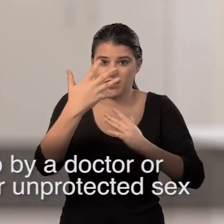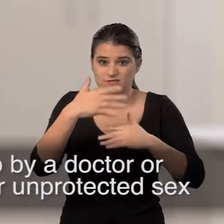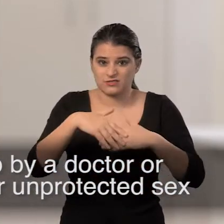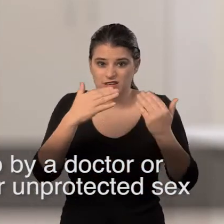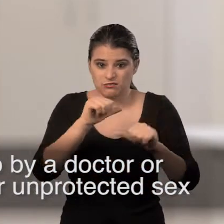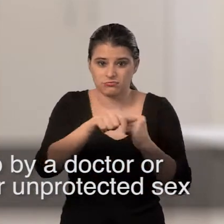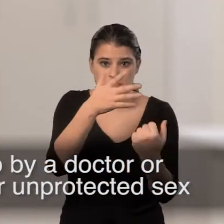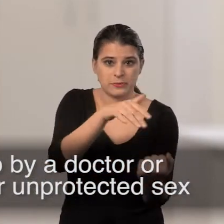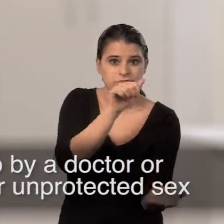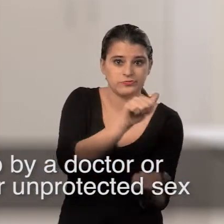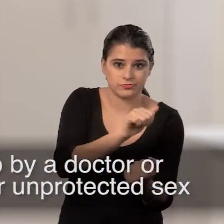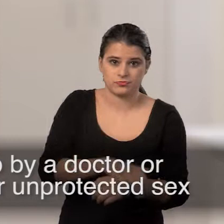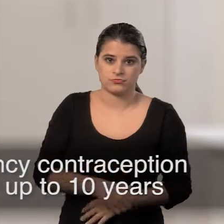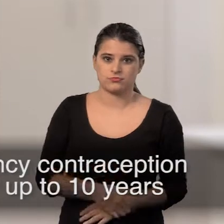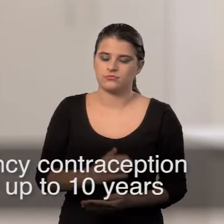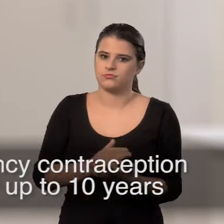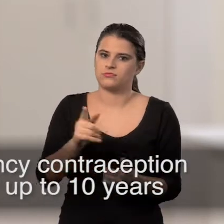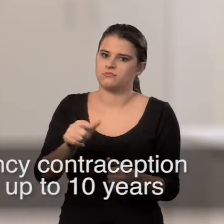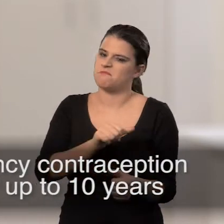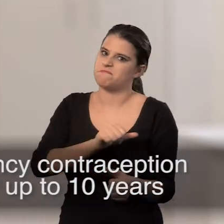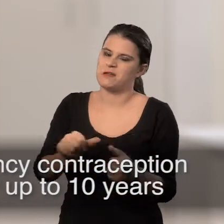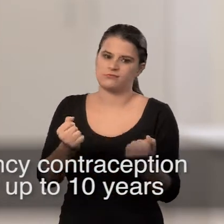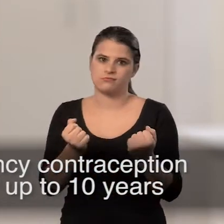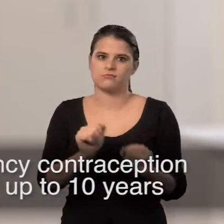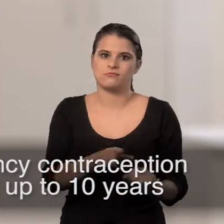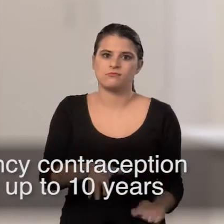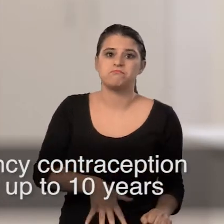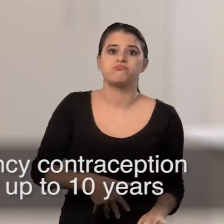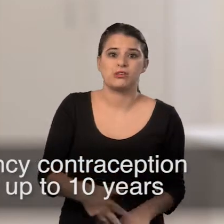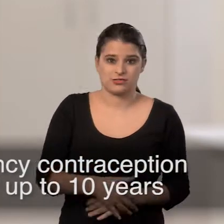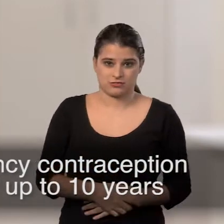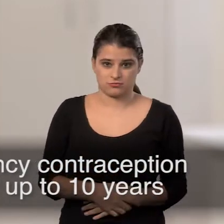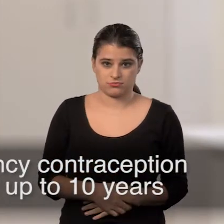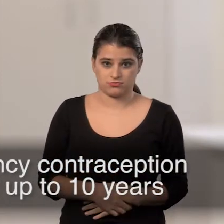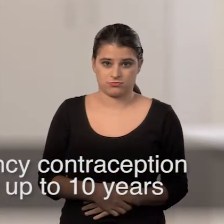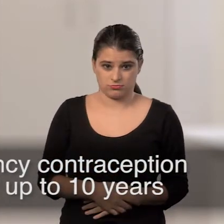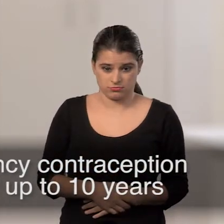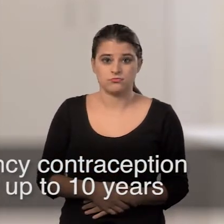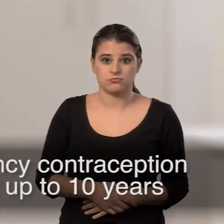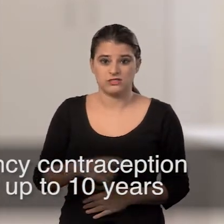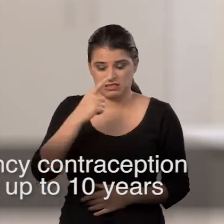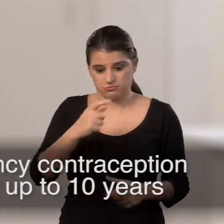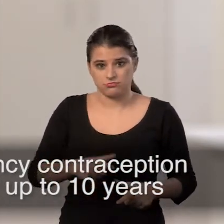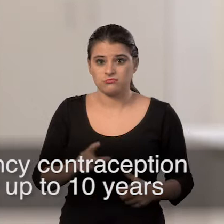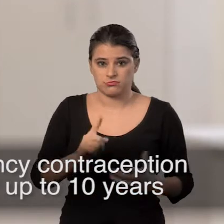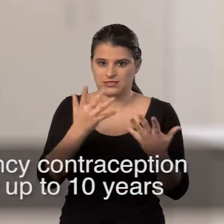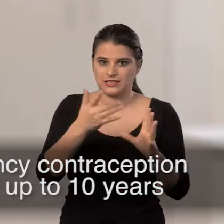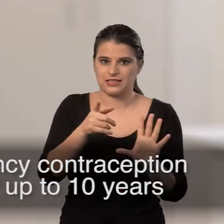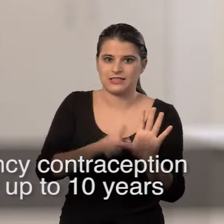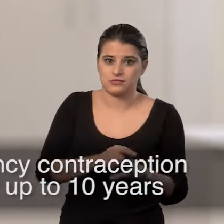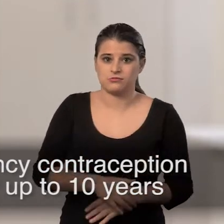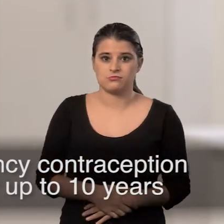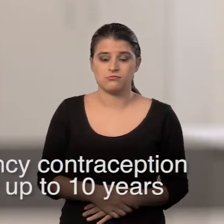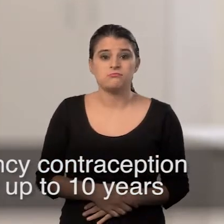up to 5 days after unprotected sex. It is the most effective form of emergency contraception and works to prevent pregnancy for